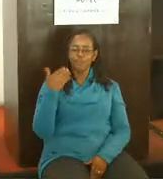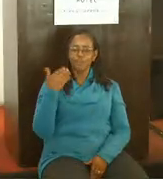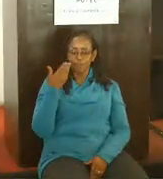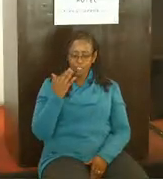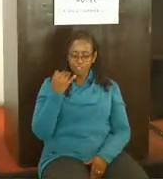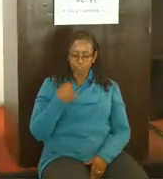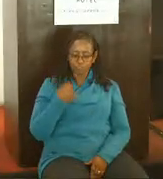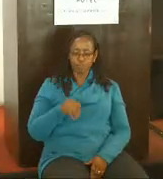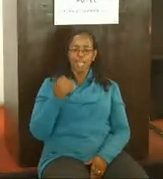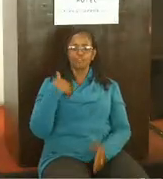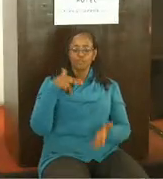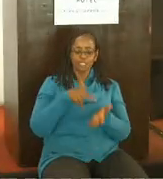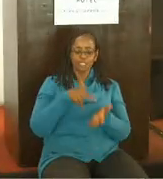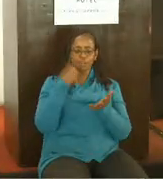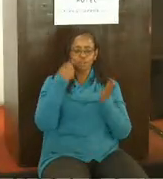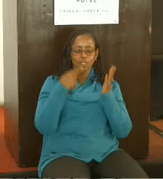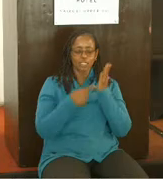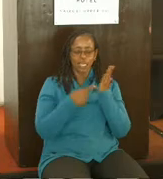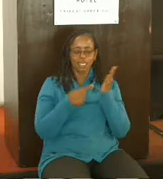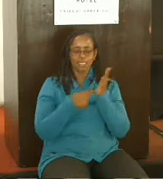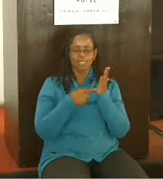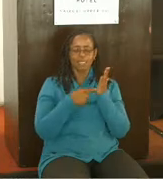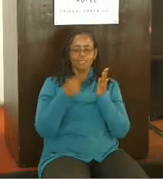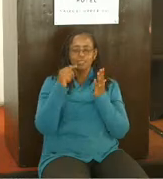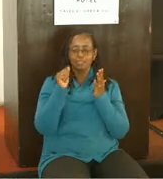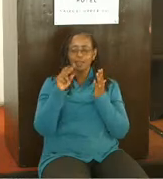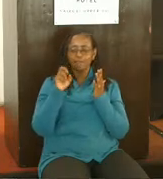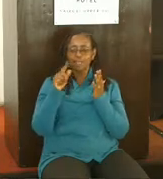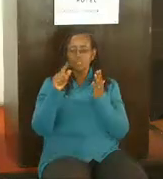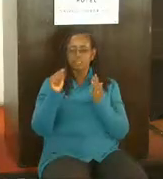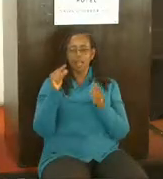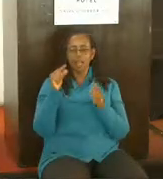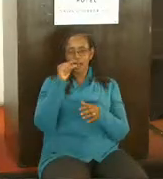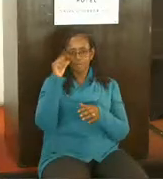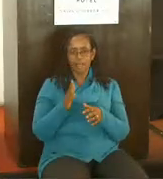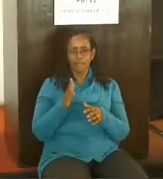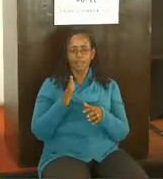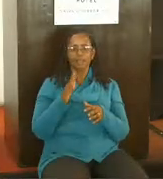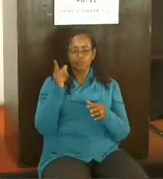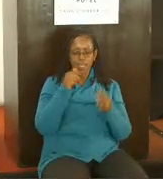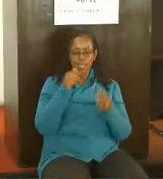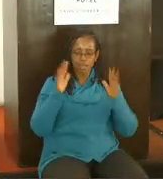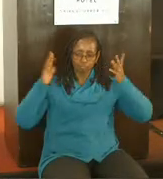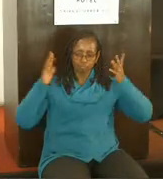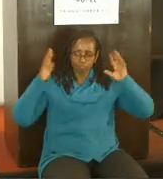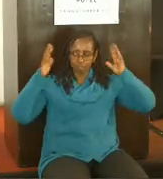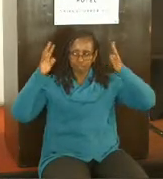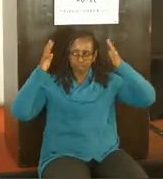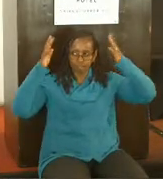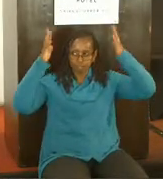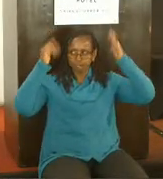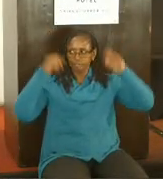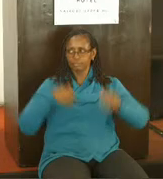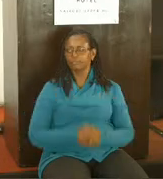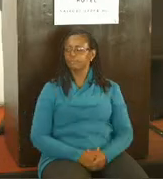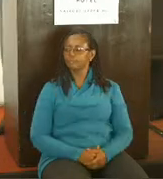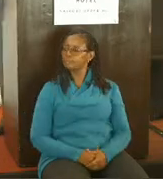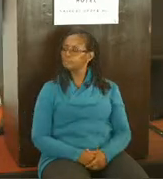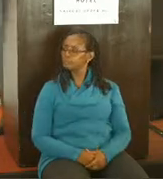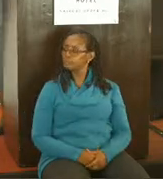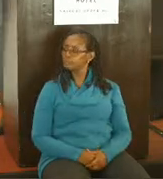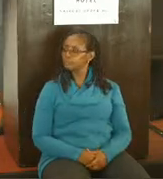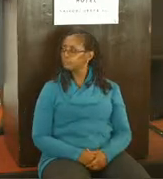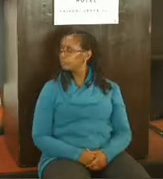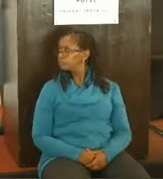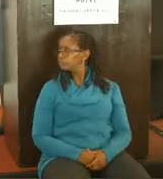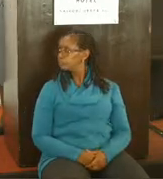for the Tita taveta governorship let's clap for patients she'll be coming later thank you very much let's go